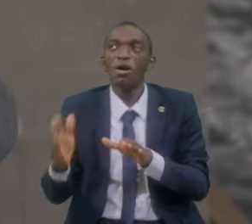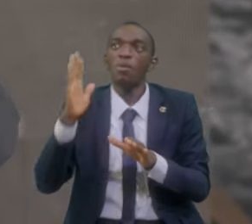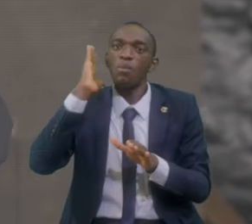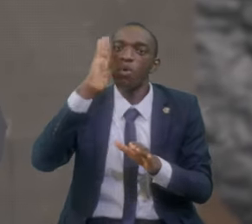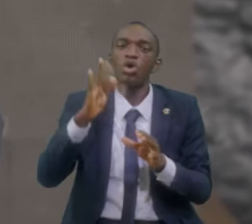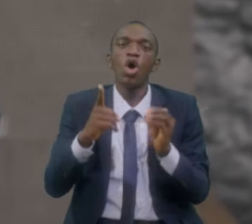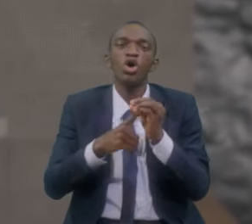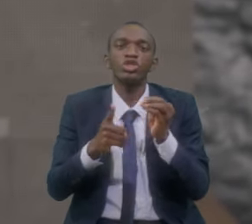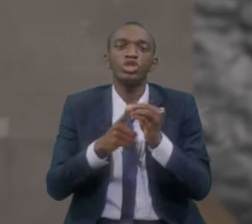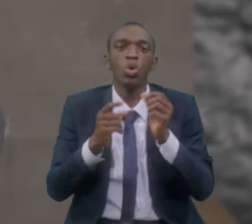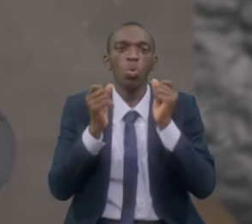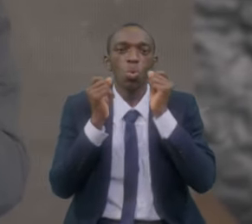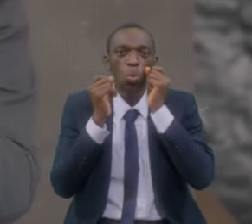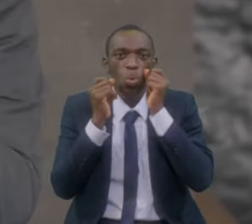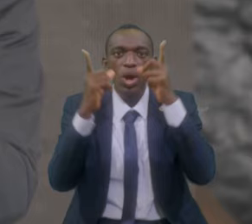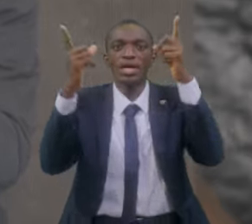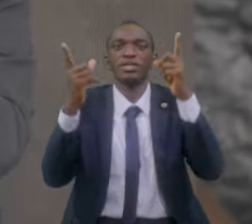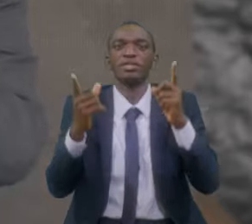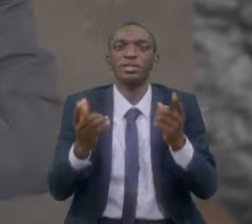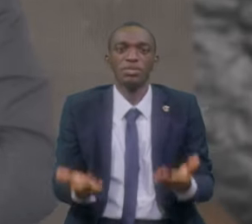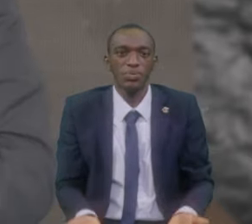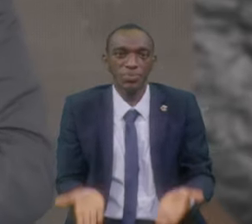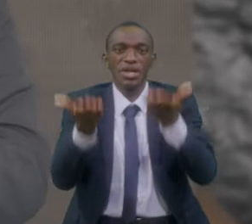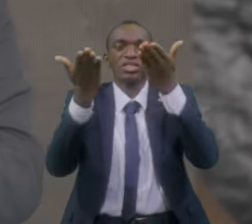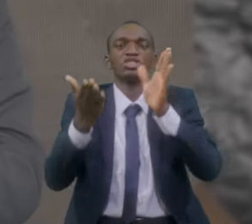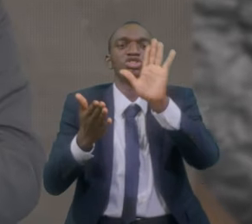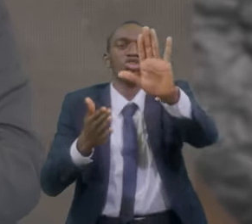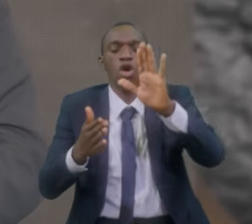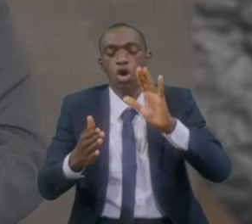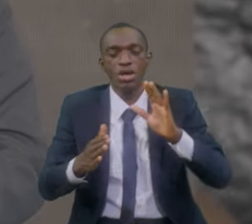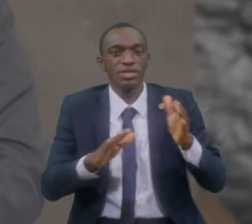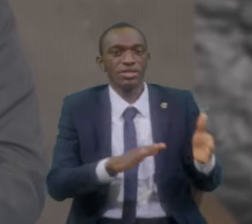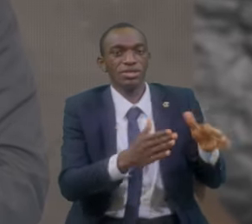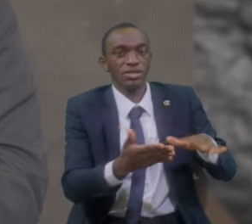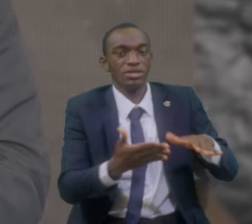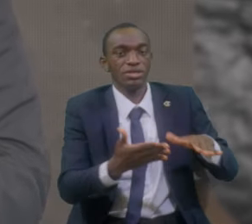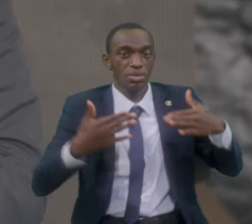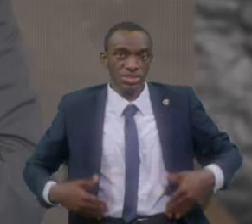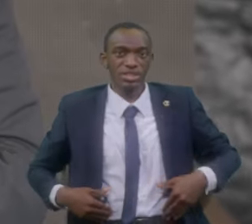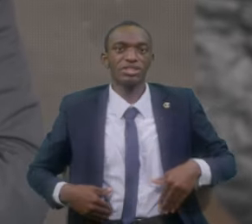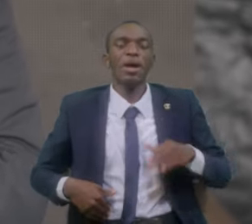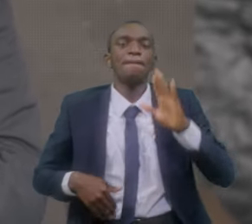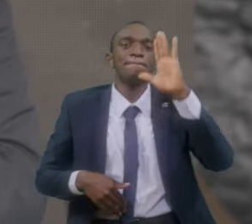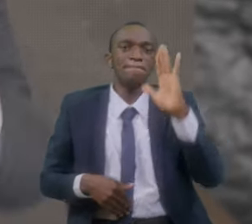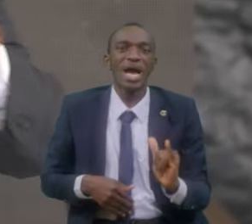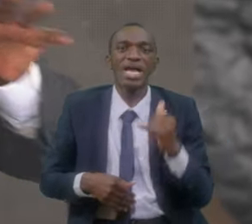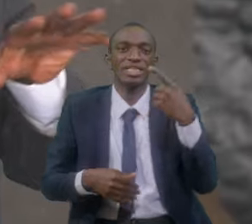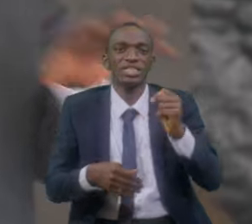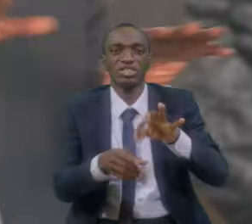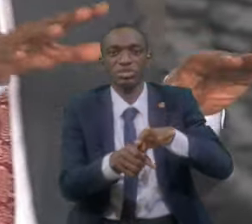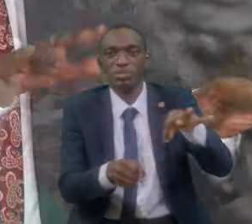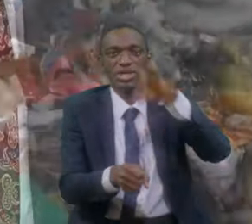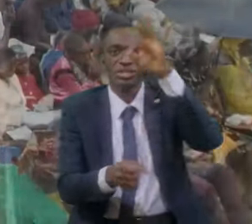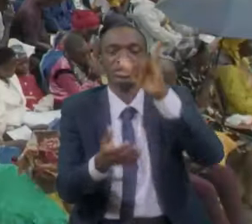quicken your mortal bodies by the spirit that dwelleth in you.